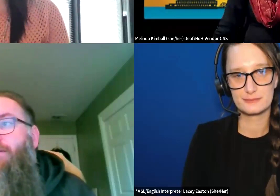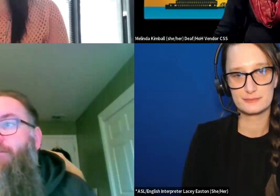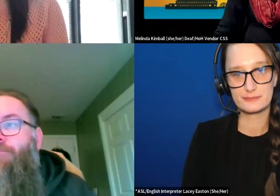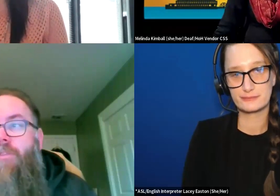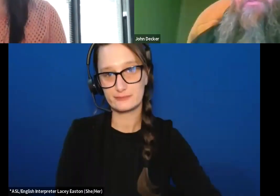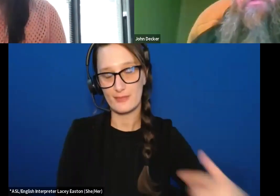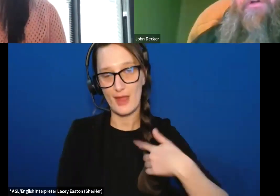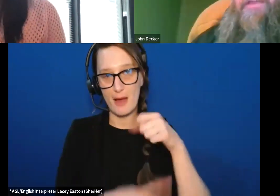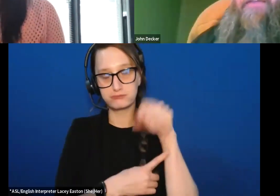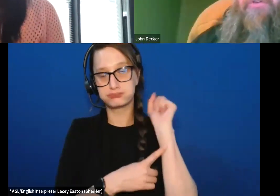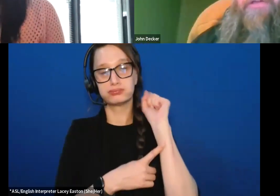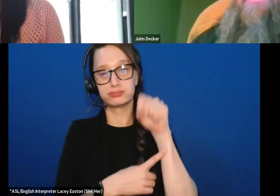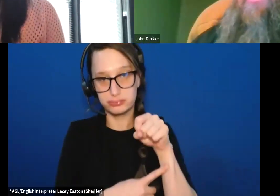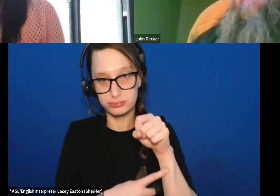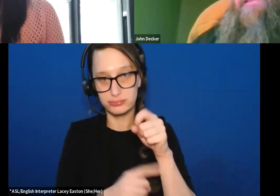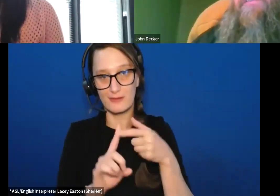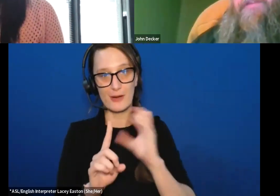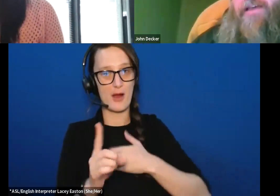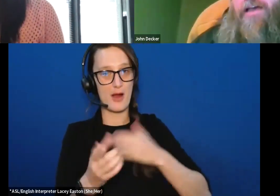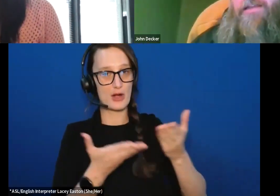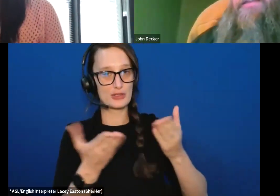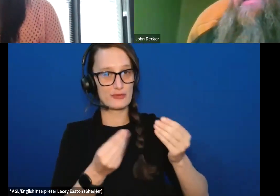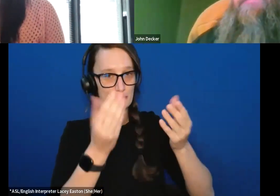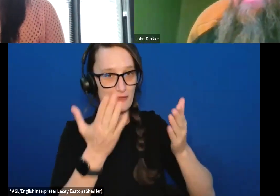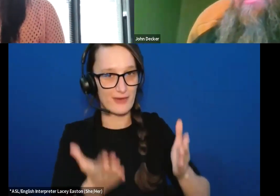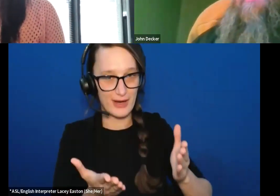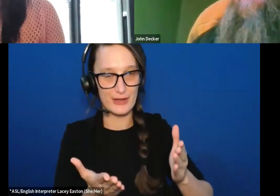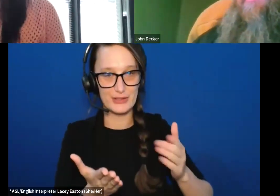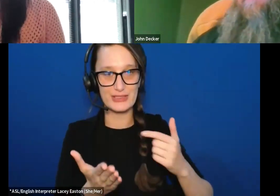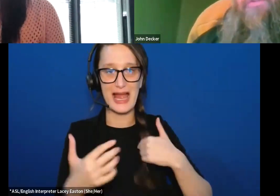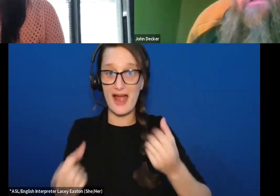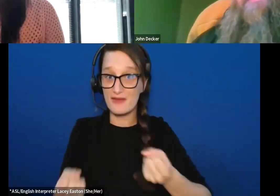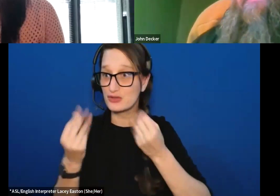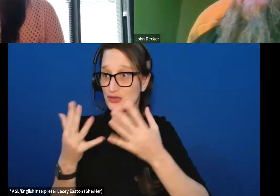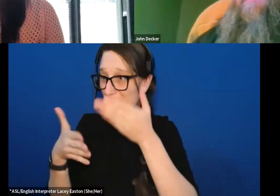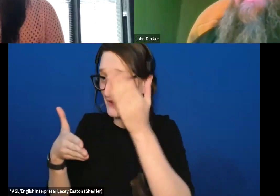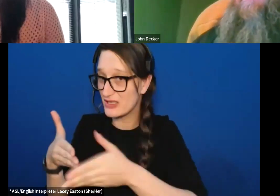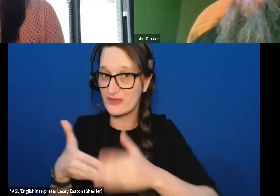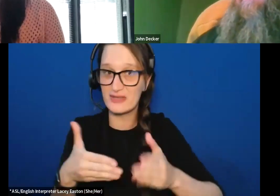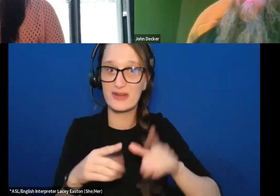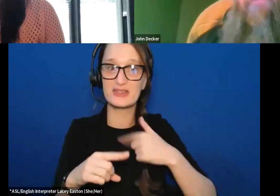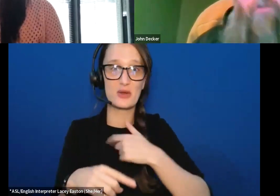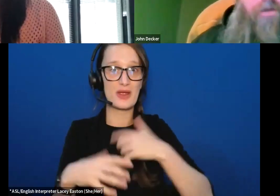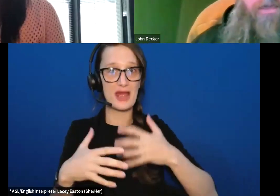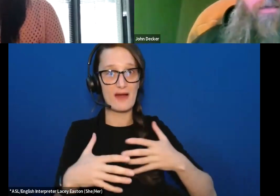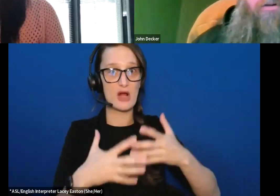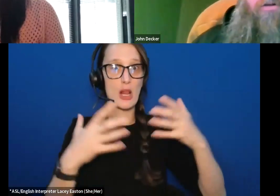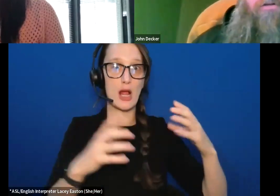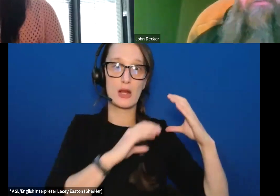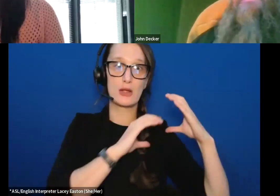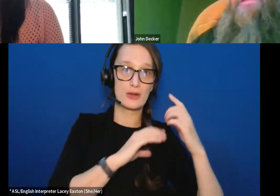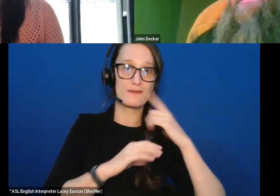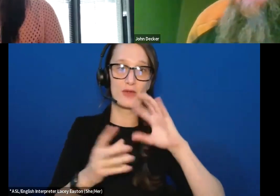still, I mean, even though we have so many that have been done and we have such a large share of the total amount, we still every